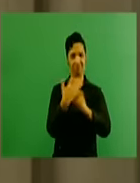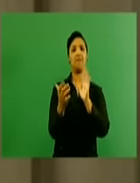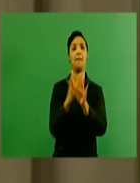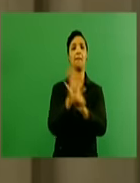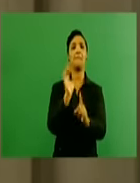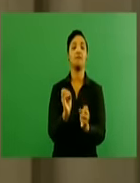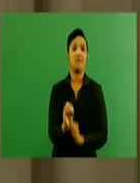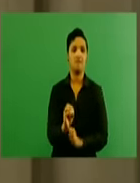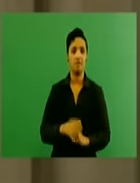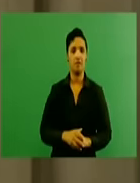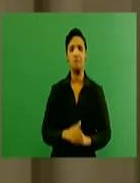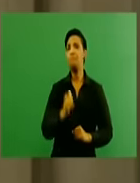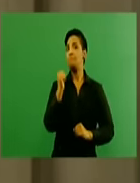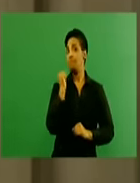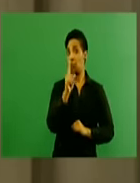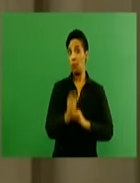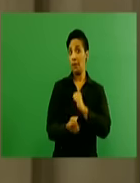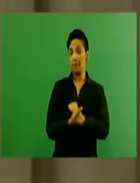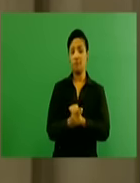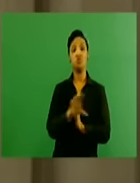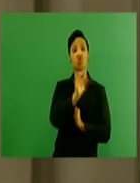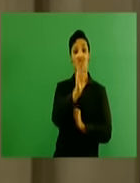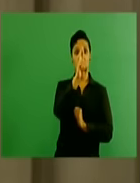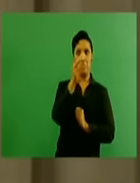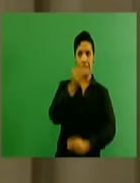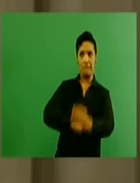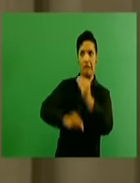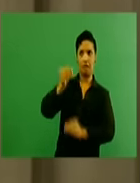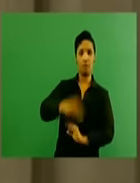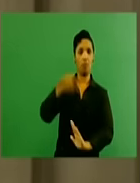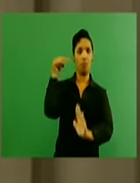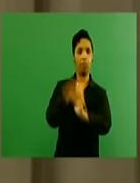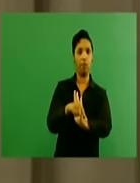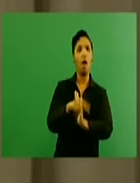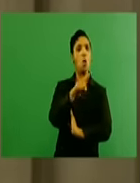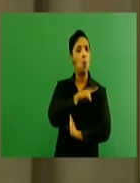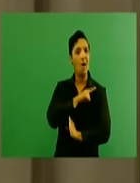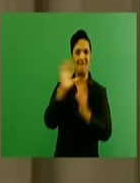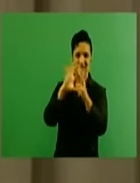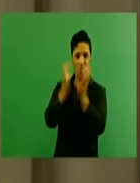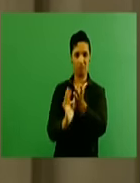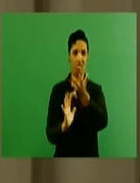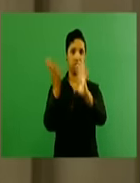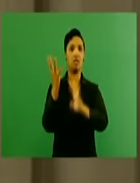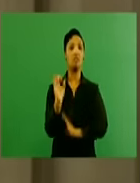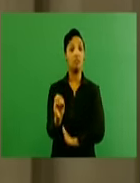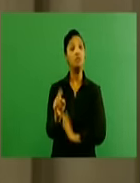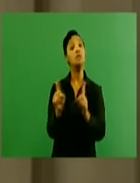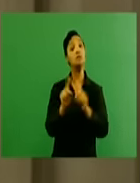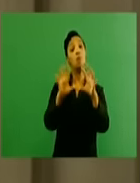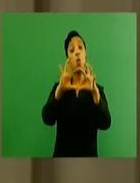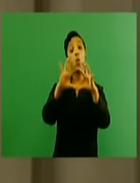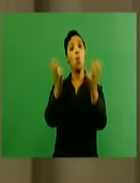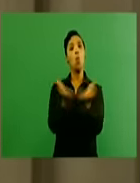volatility experienced by the rand exchange rate has been driven mainly by external factors and changes in